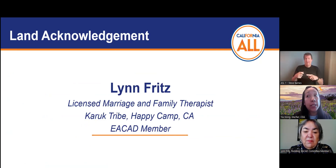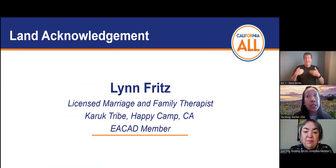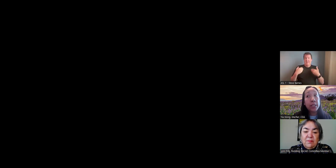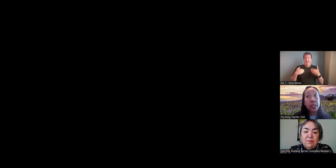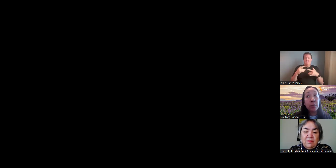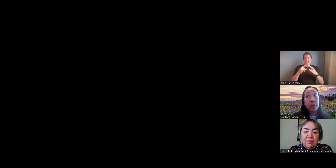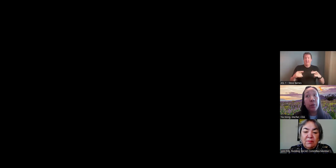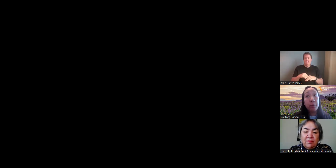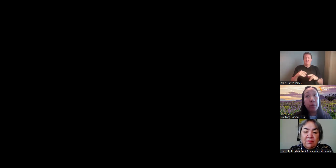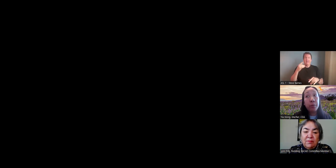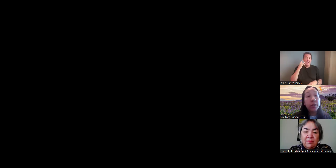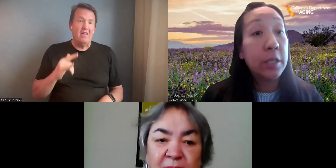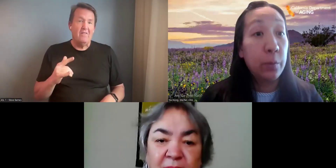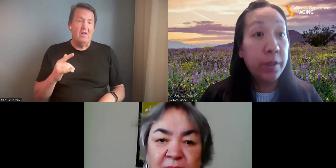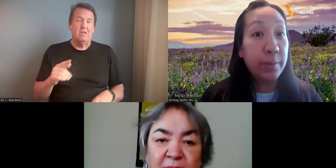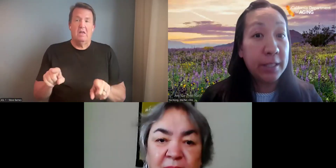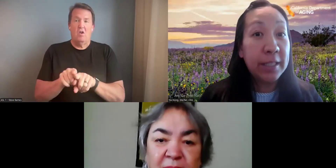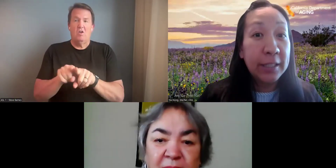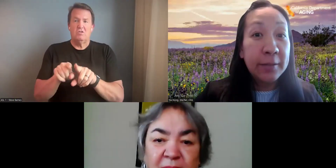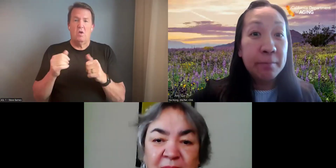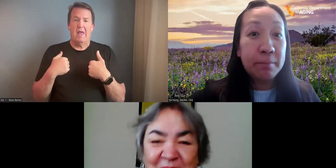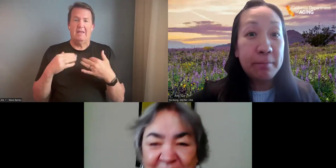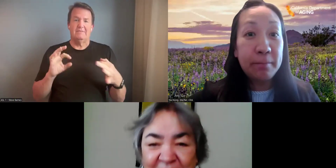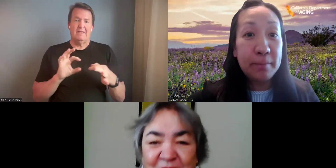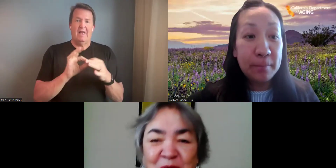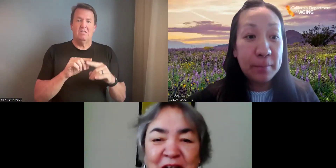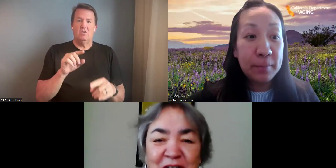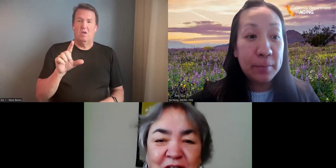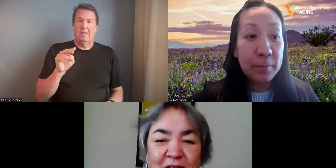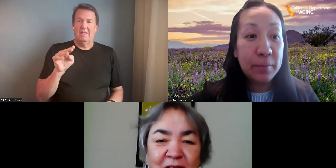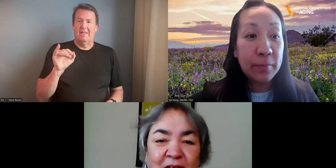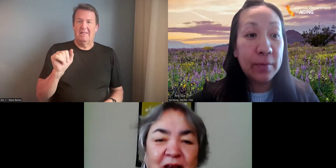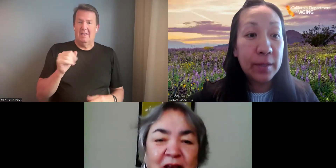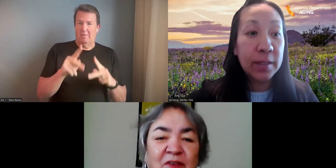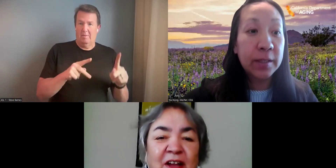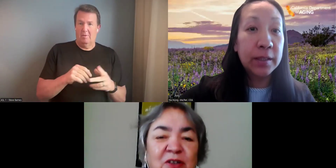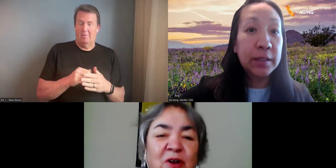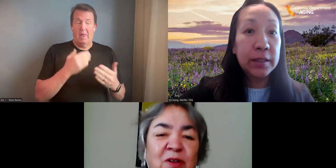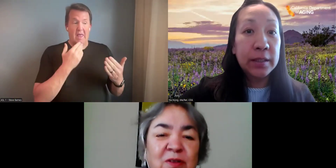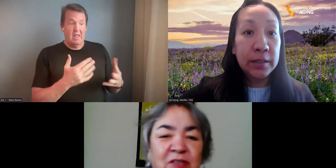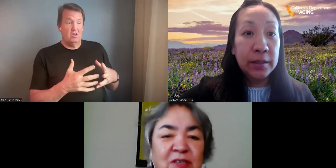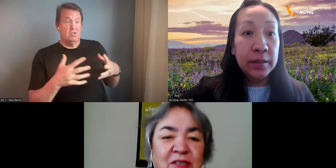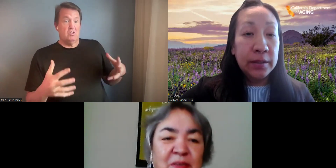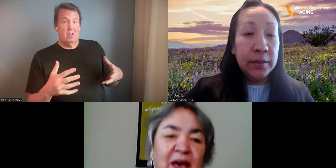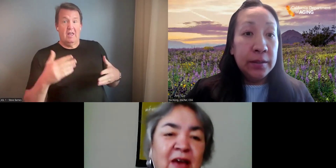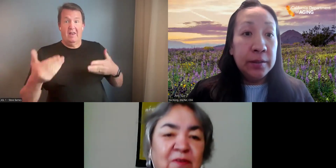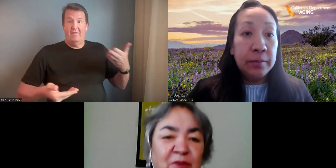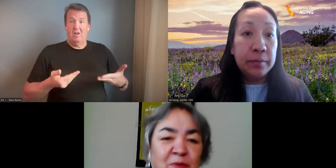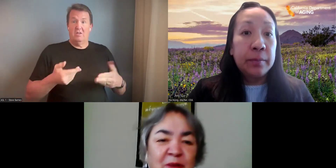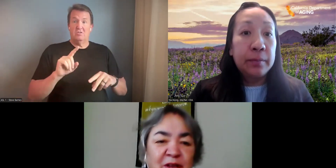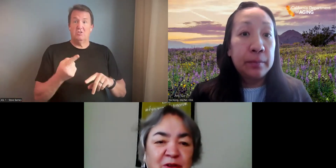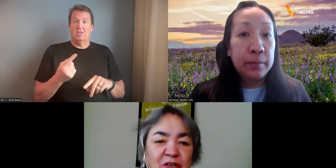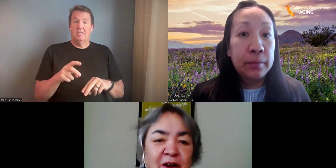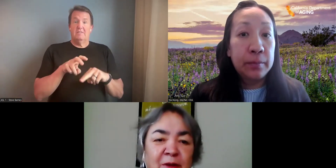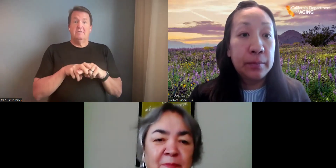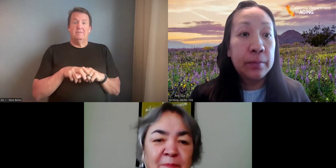also has lineage with the Hoopa people. So welcome, Lynn. Thank you much. I invite us all just to sit back for a moment